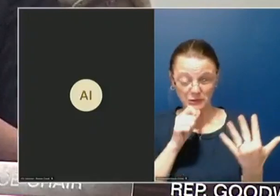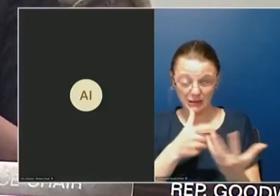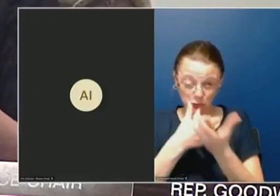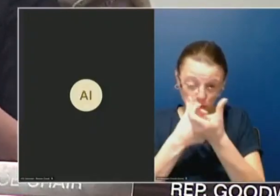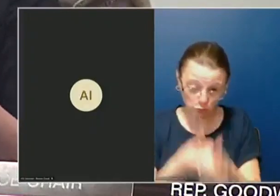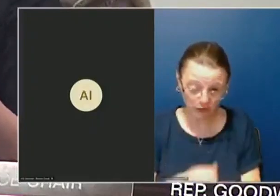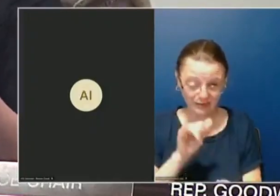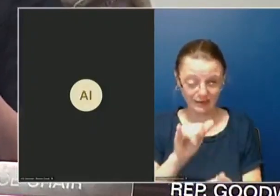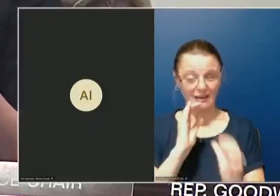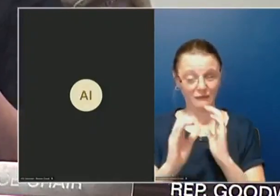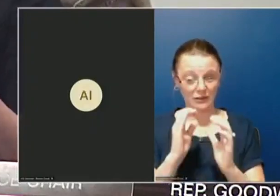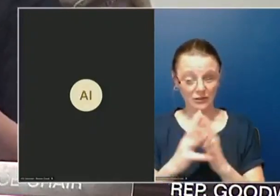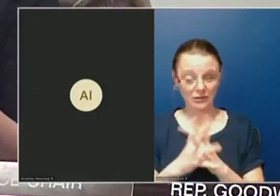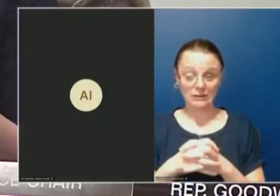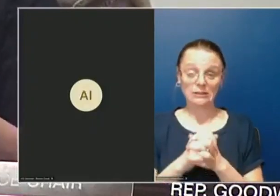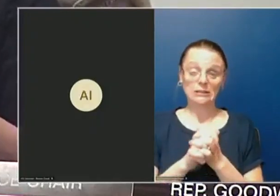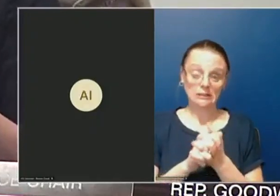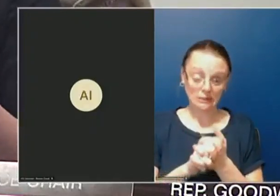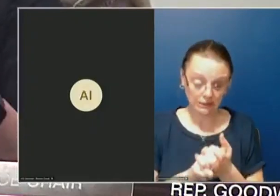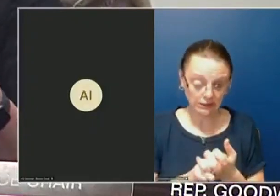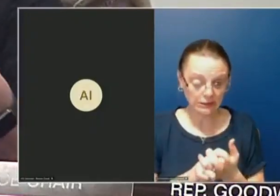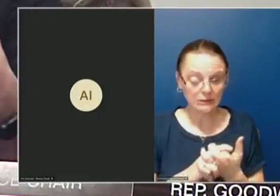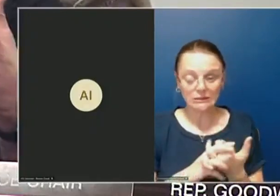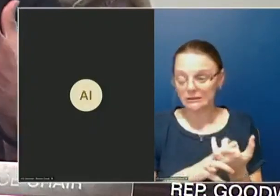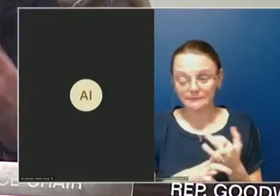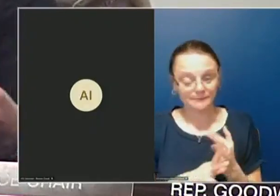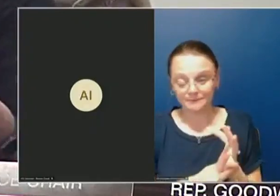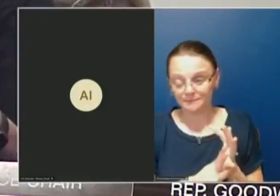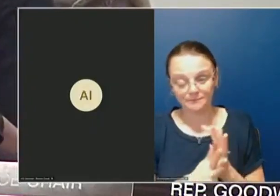own decisions is frankly